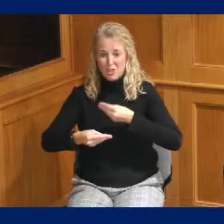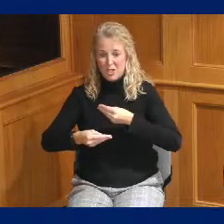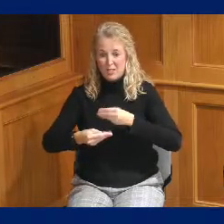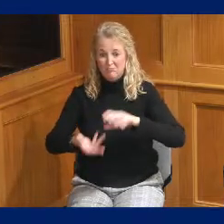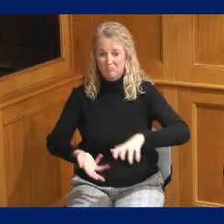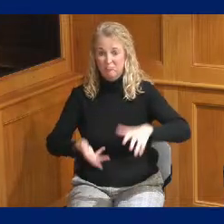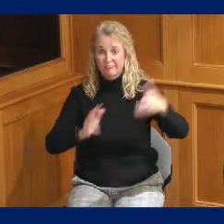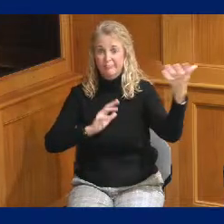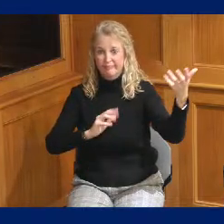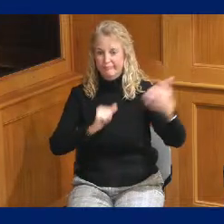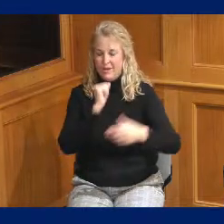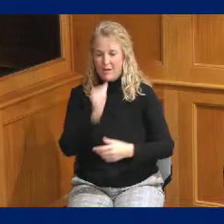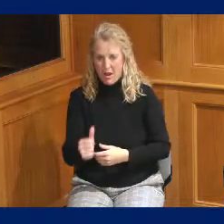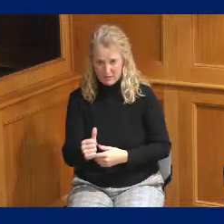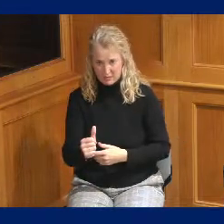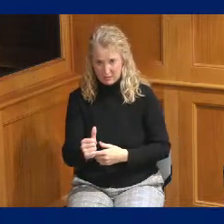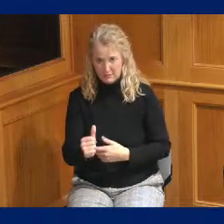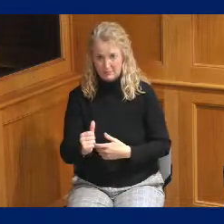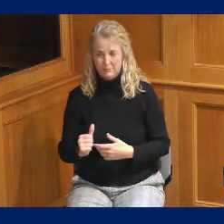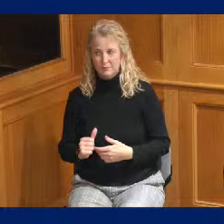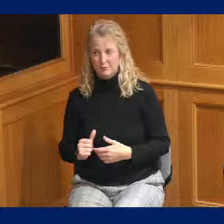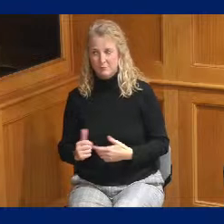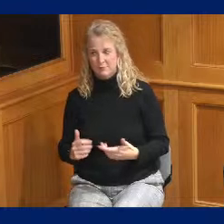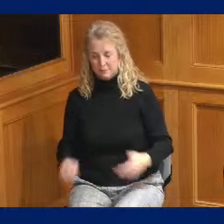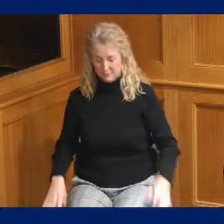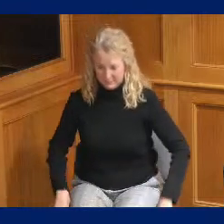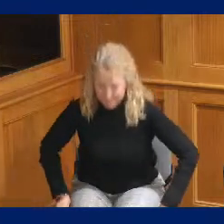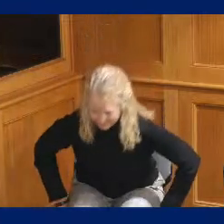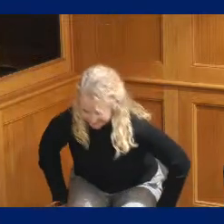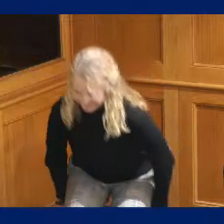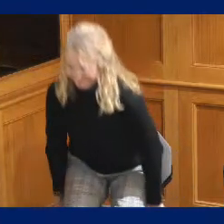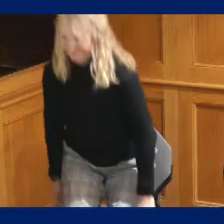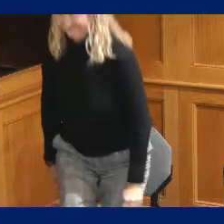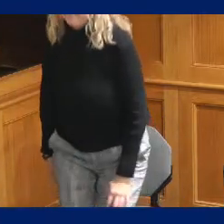operations should that number fall. So